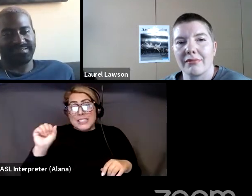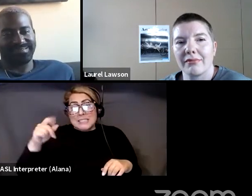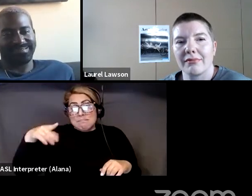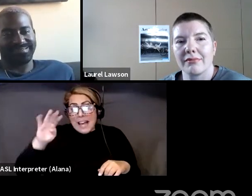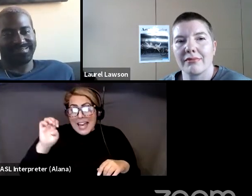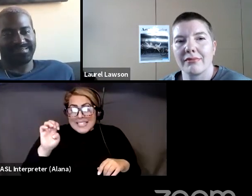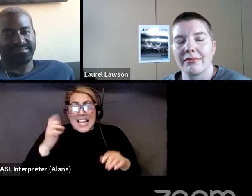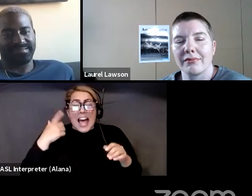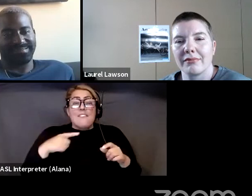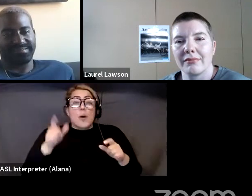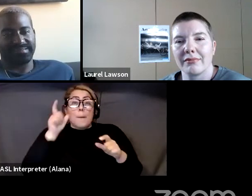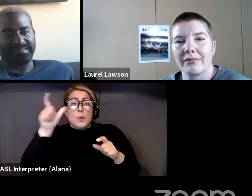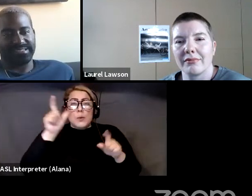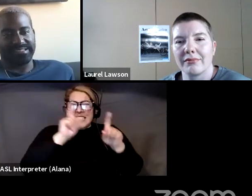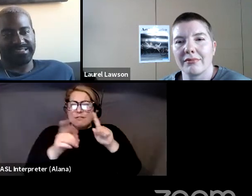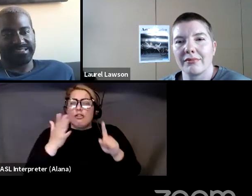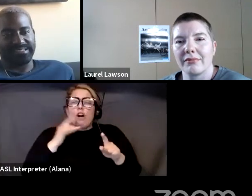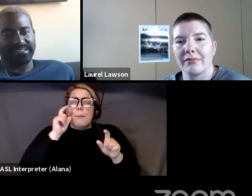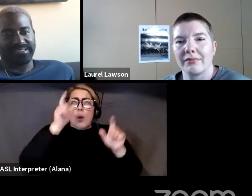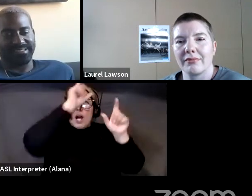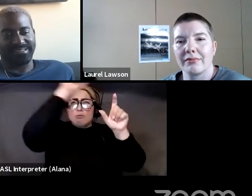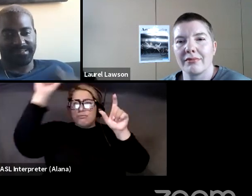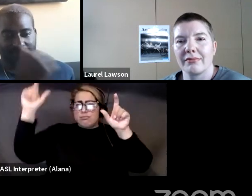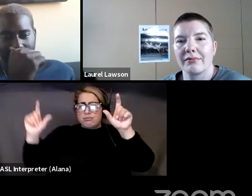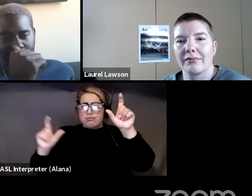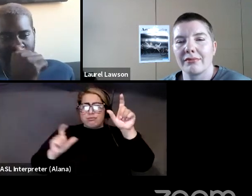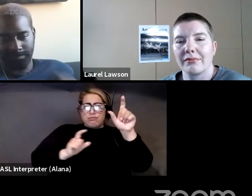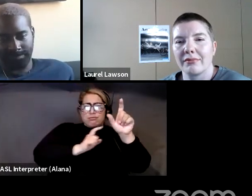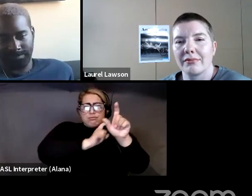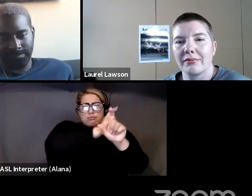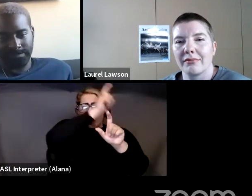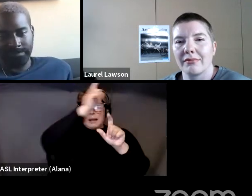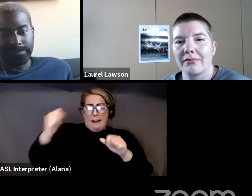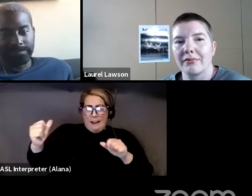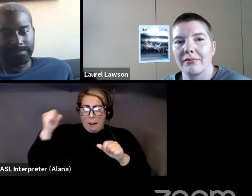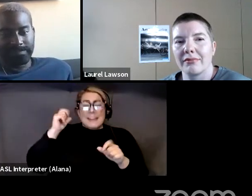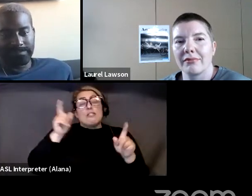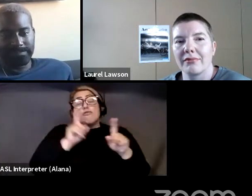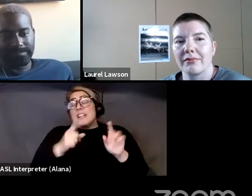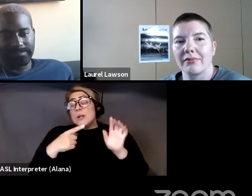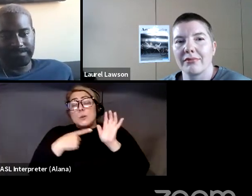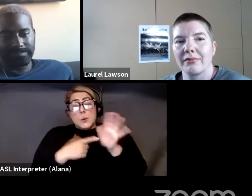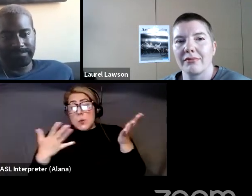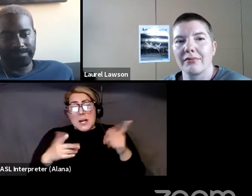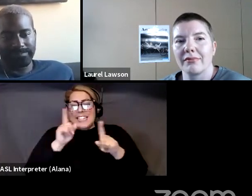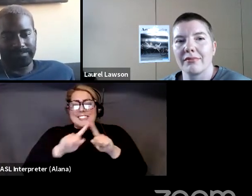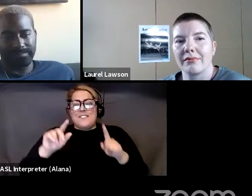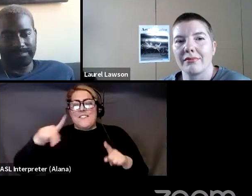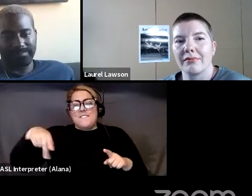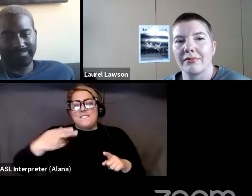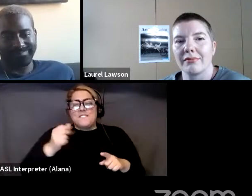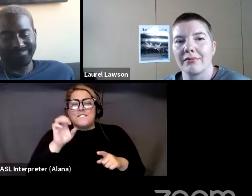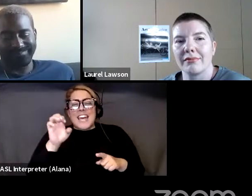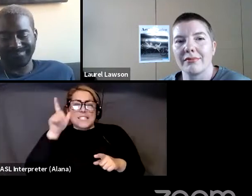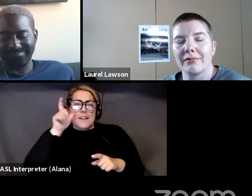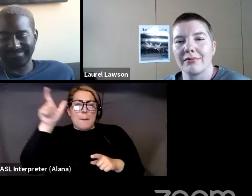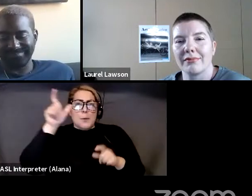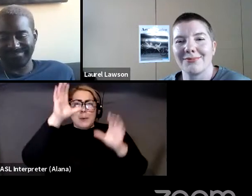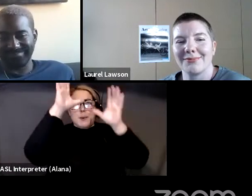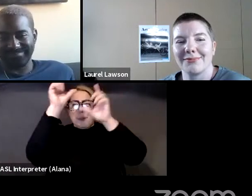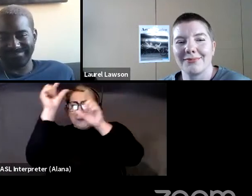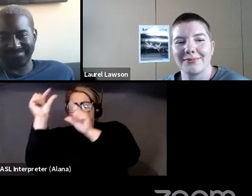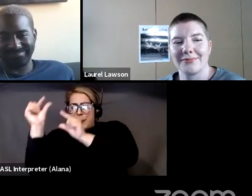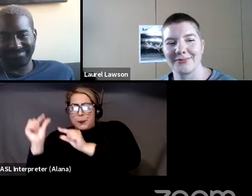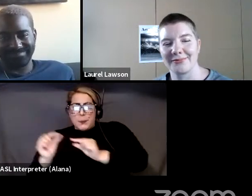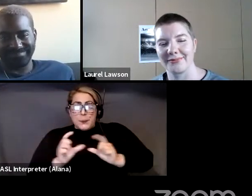of moons in different colors going through its phases. And yeah, that's it on me. And I'm